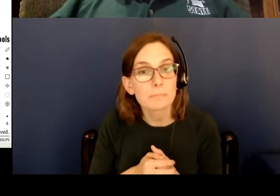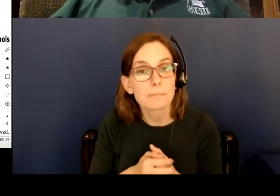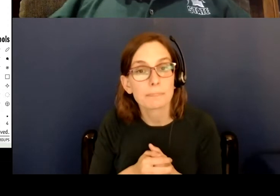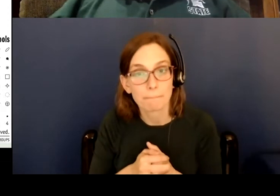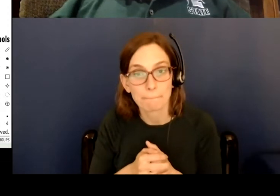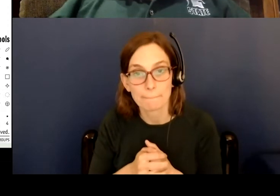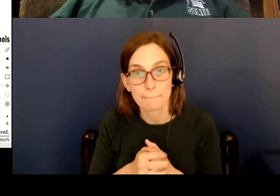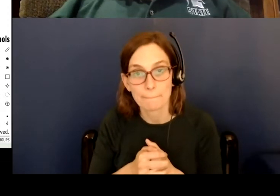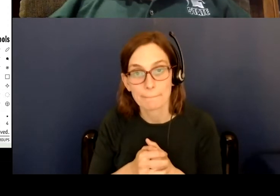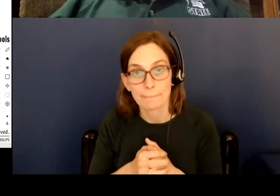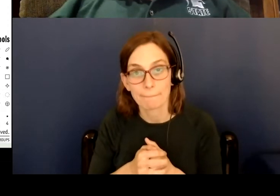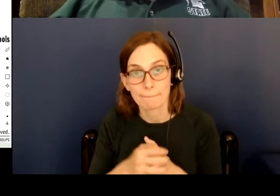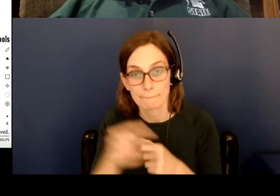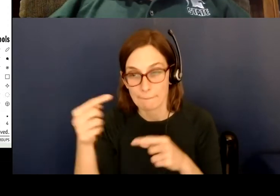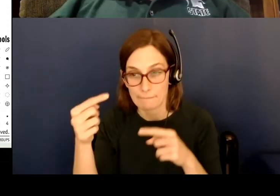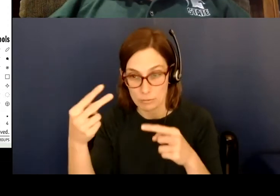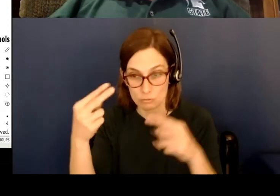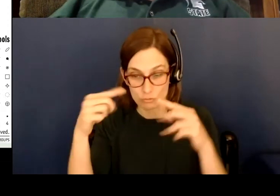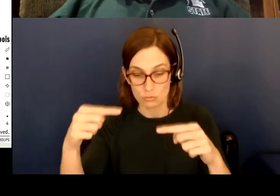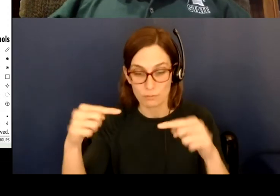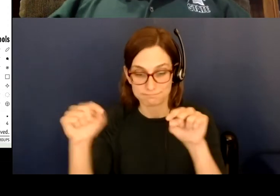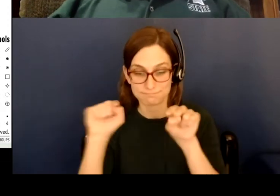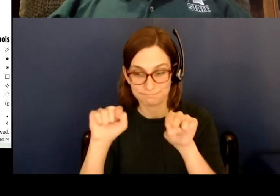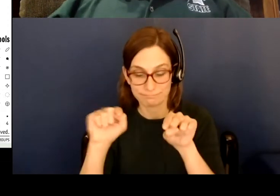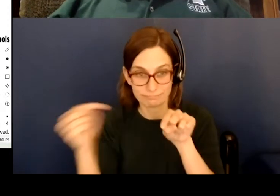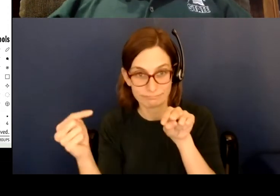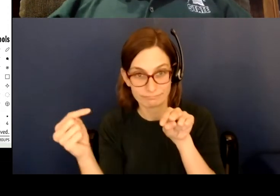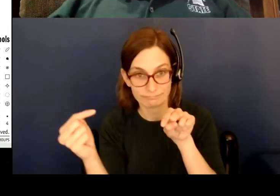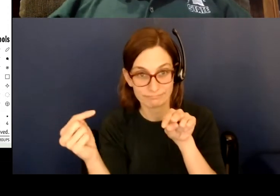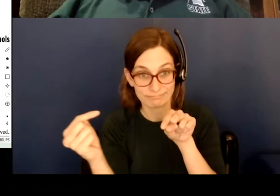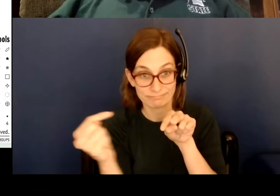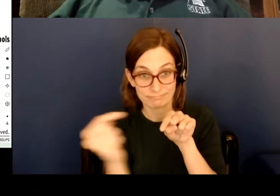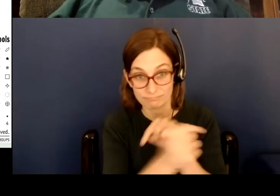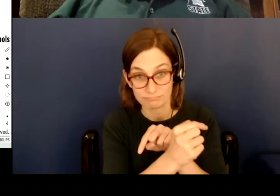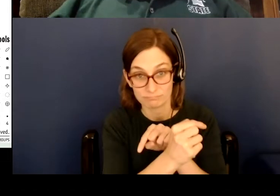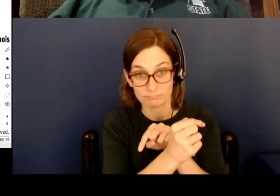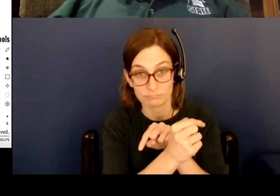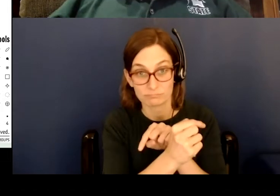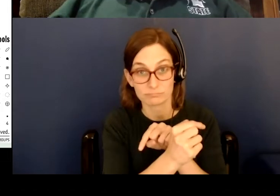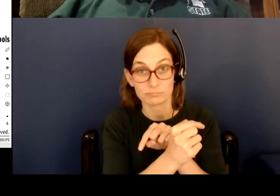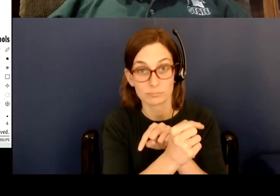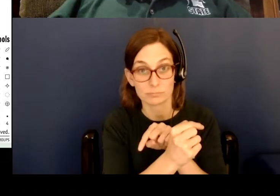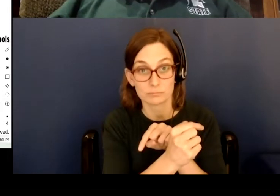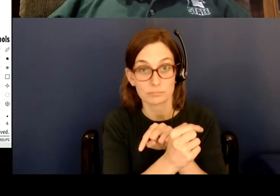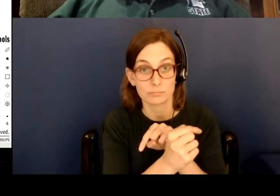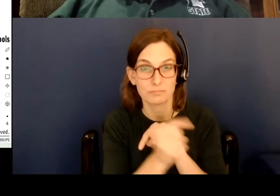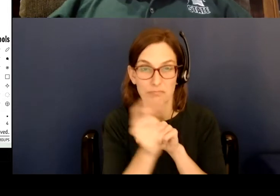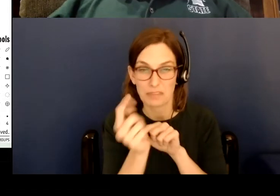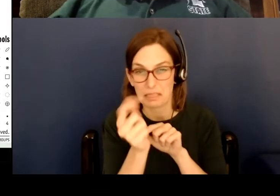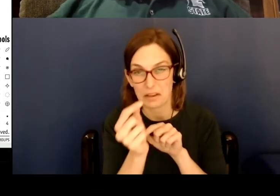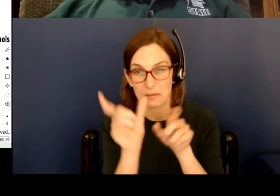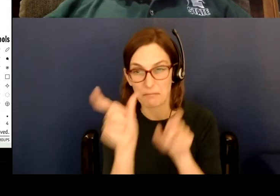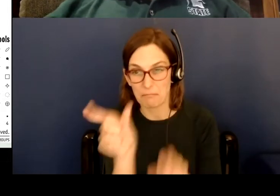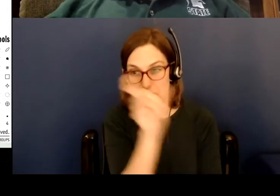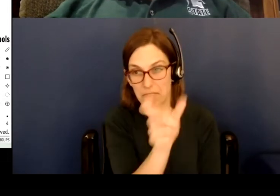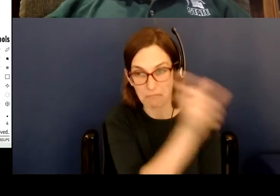Using the pointer stars on the bottom of Pegasus, if you take this distance and go once, twice, a little bit more, you